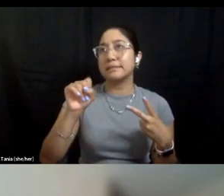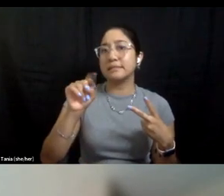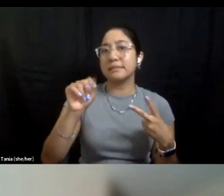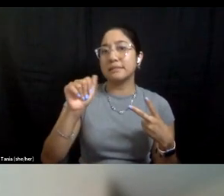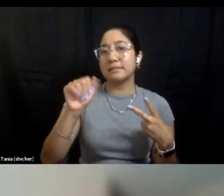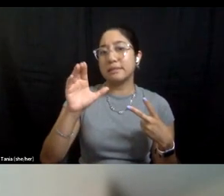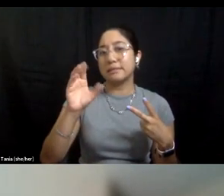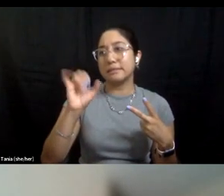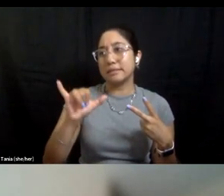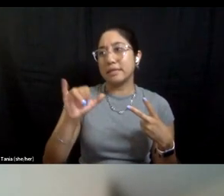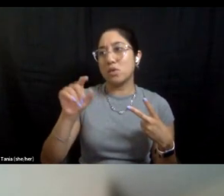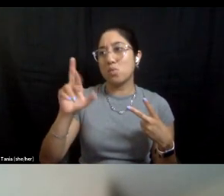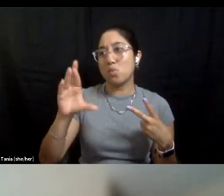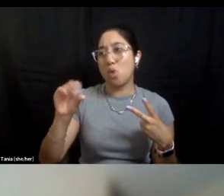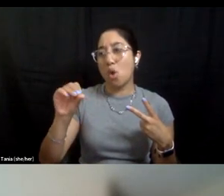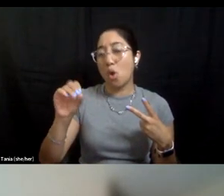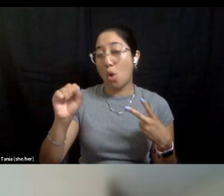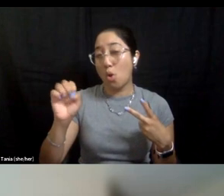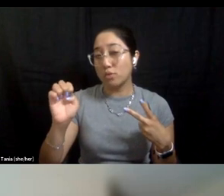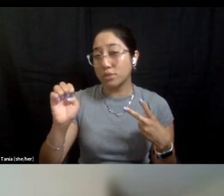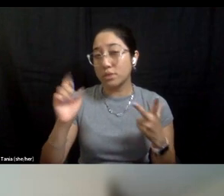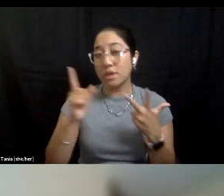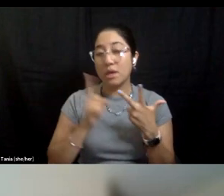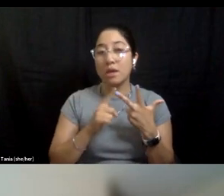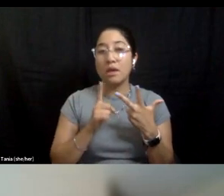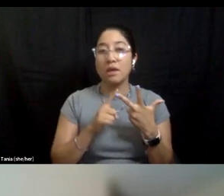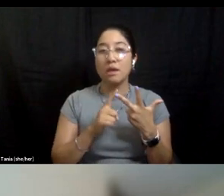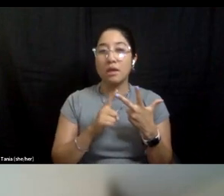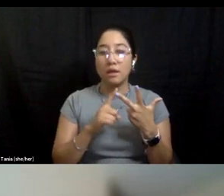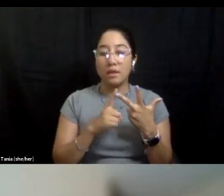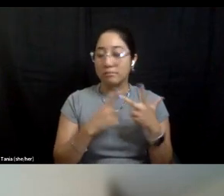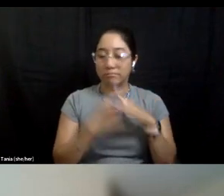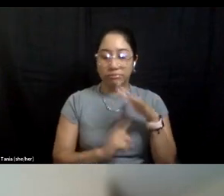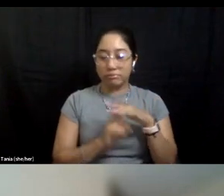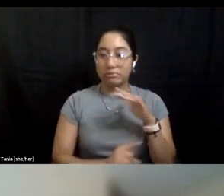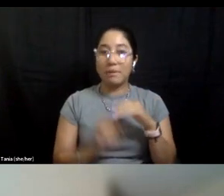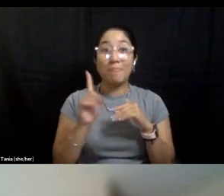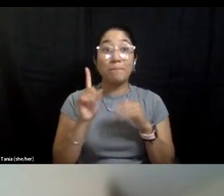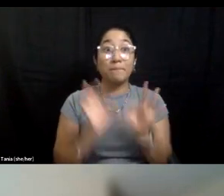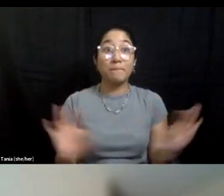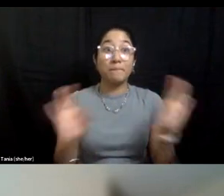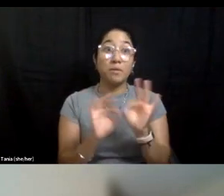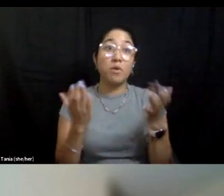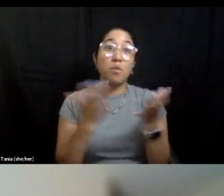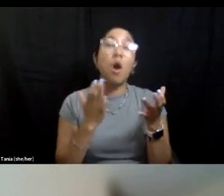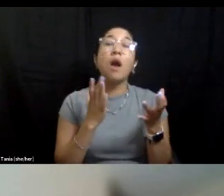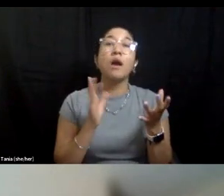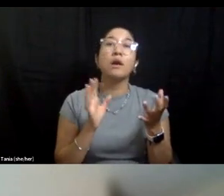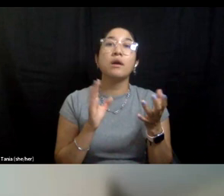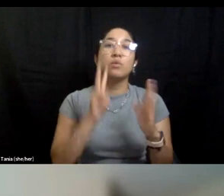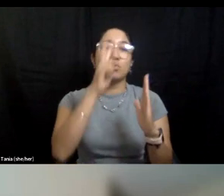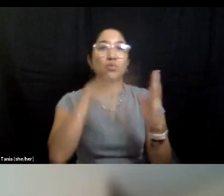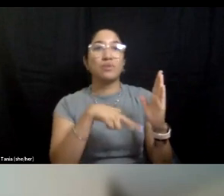God, my brain's always blanking whenever I ask this. I think what's really important to me is reading people that are writing right now.